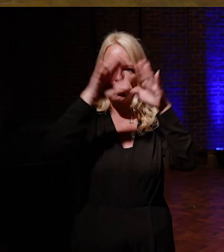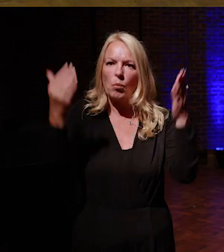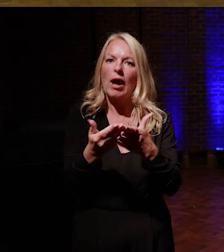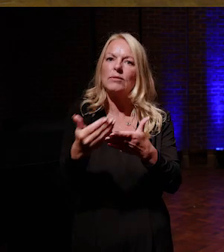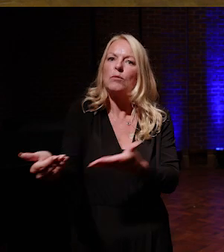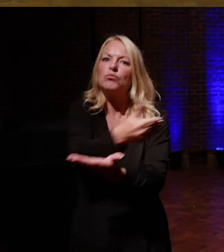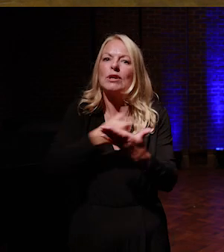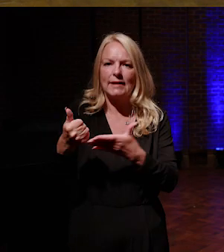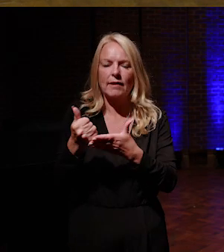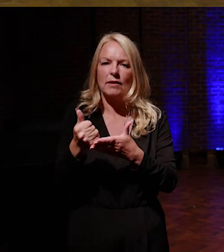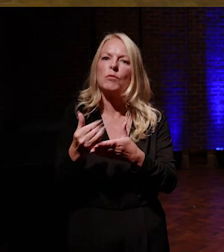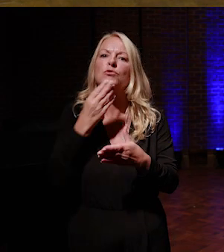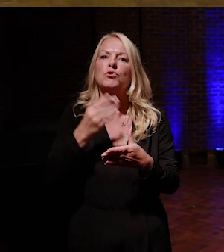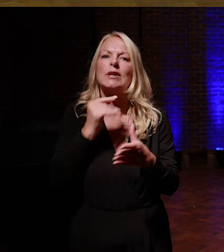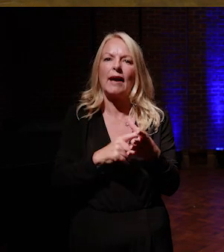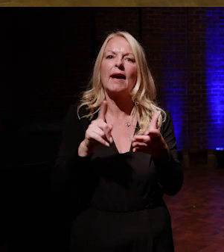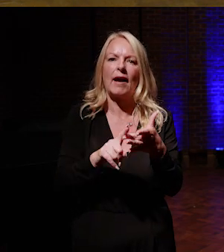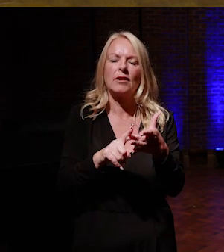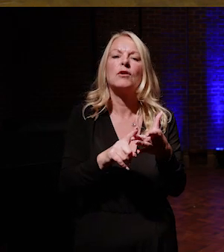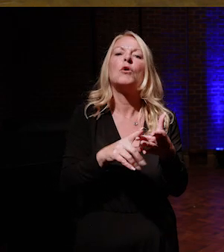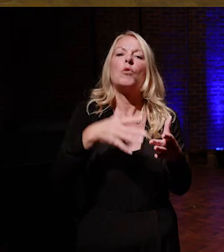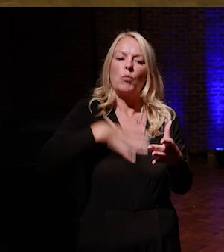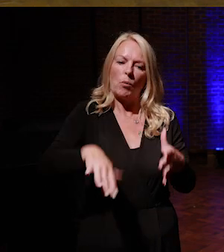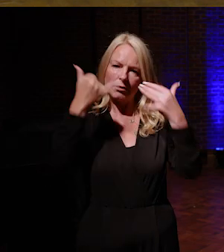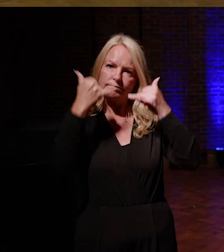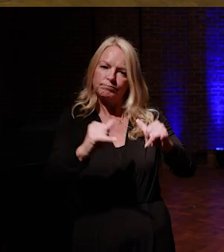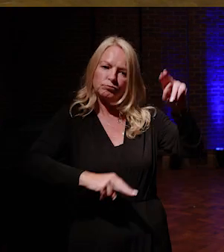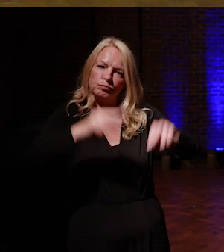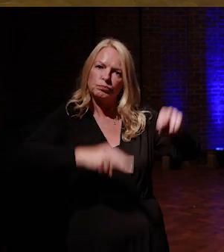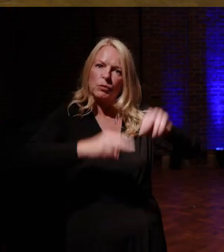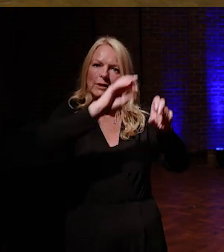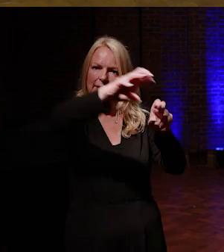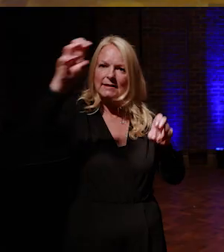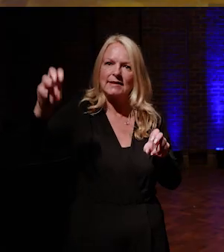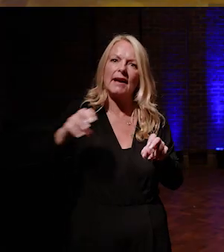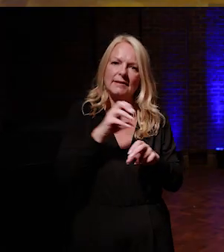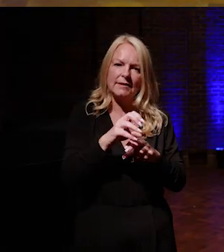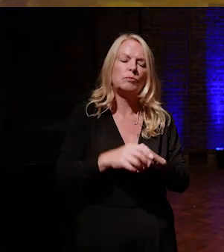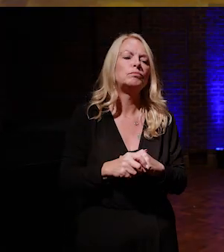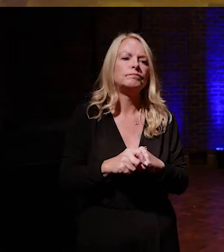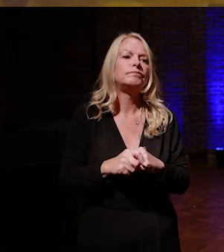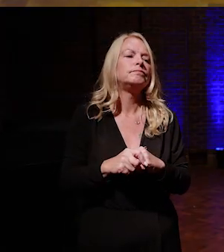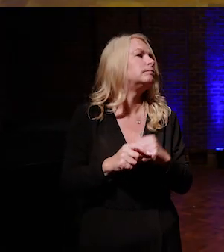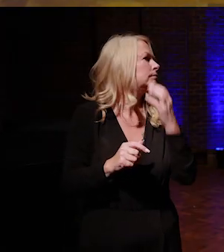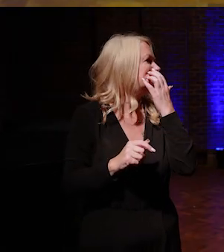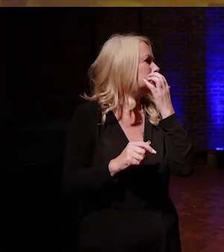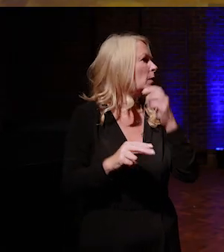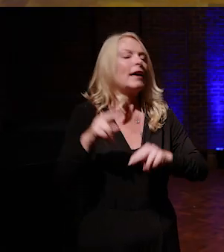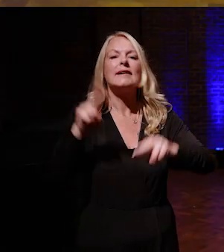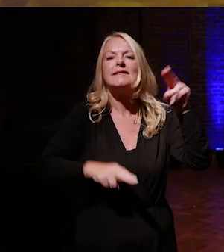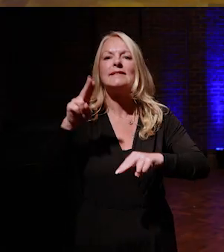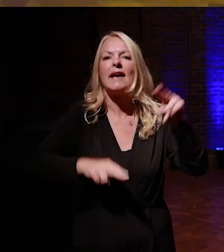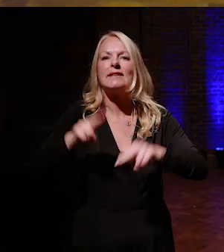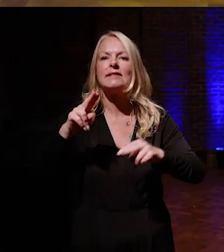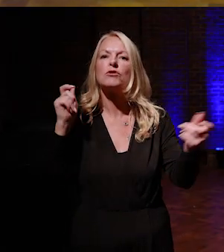these with using AI. We want to monitor sites and assess any